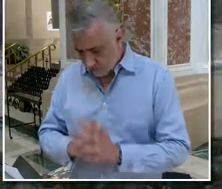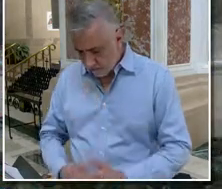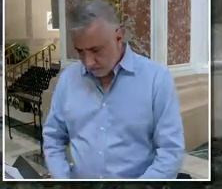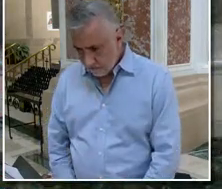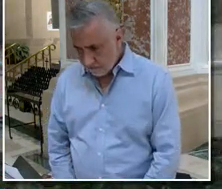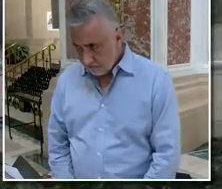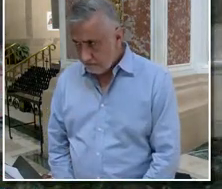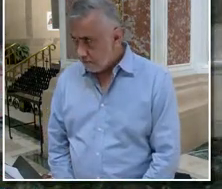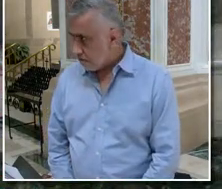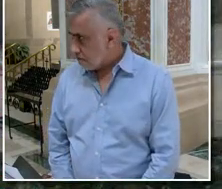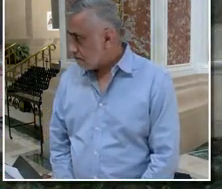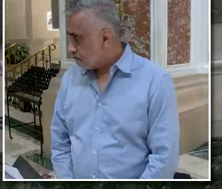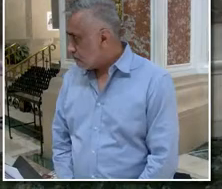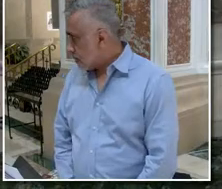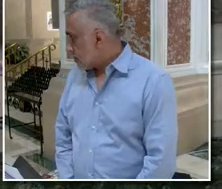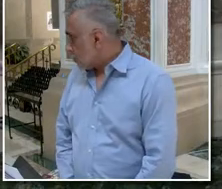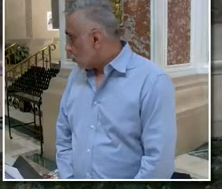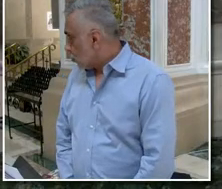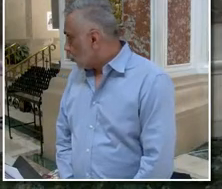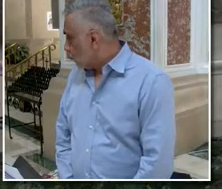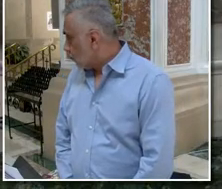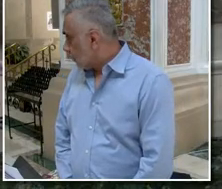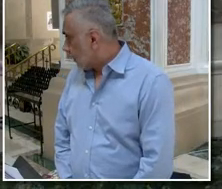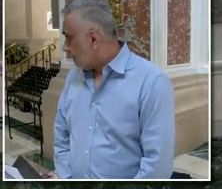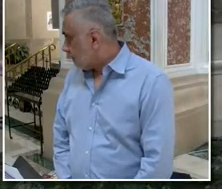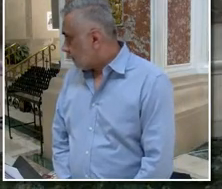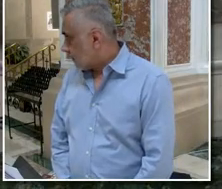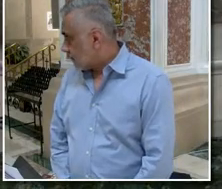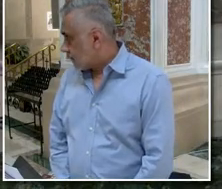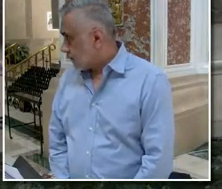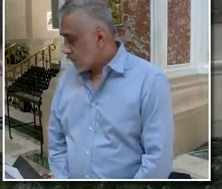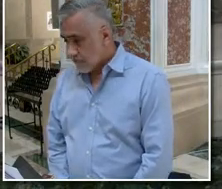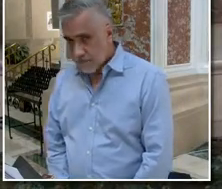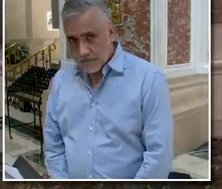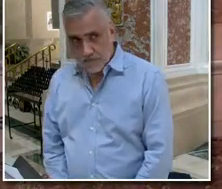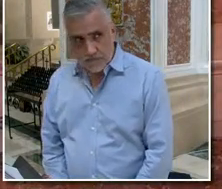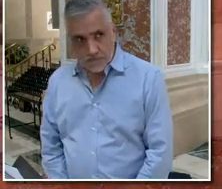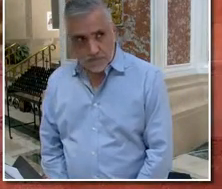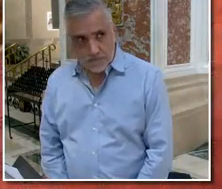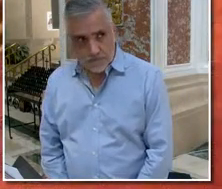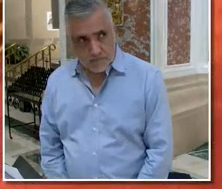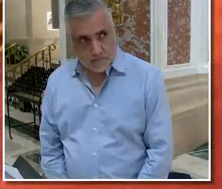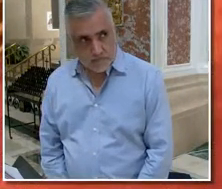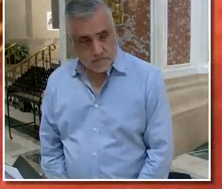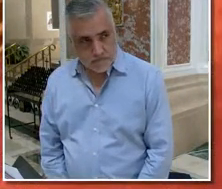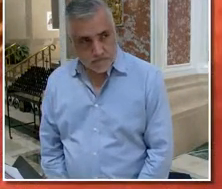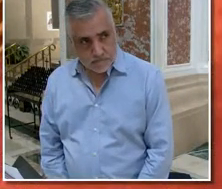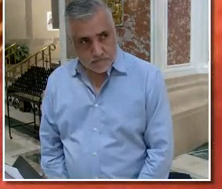Thank you.